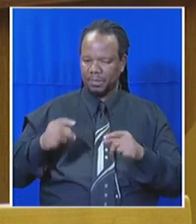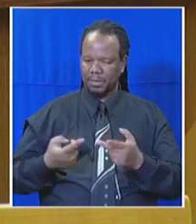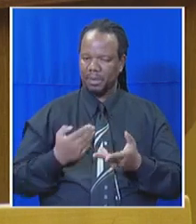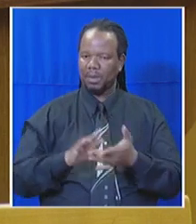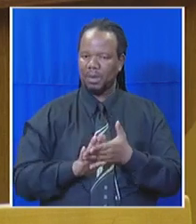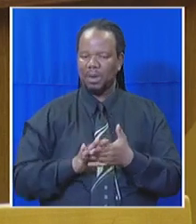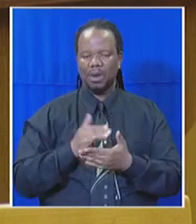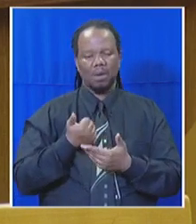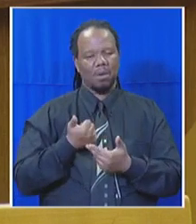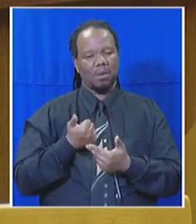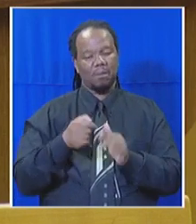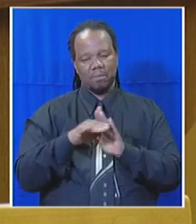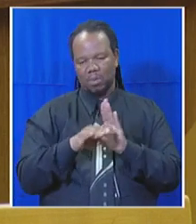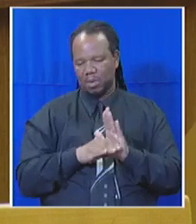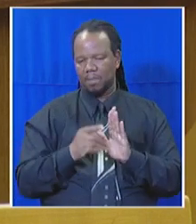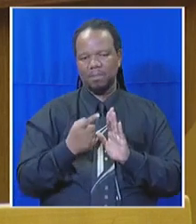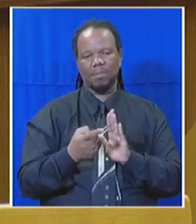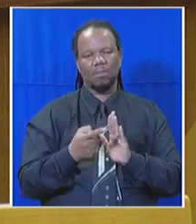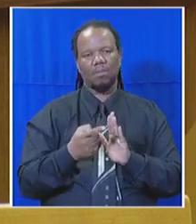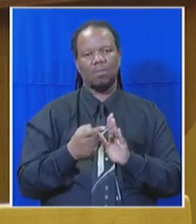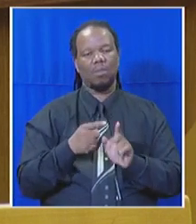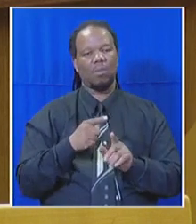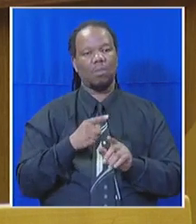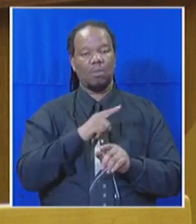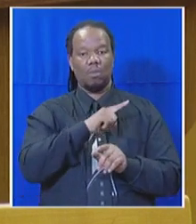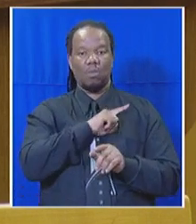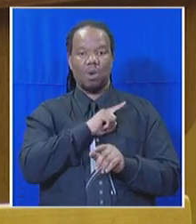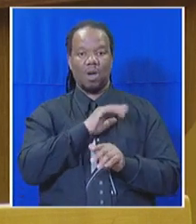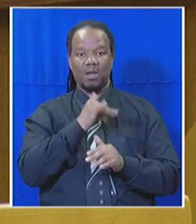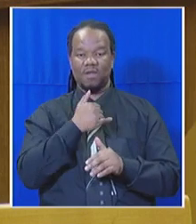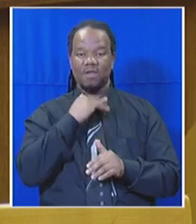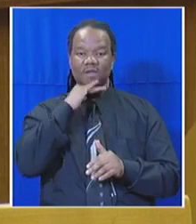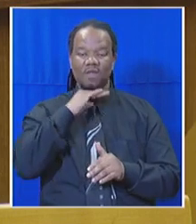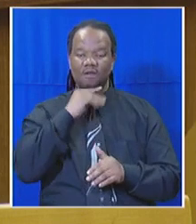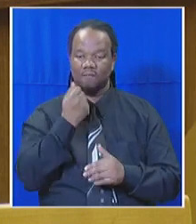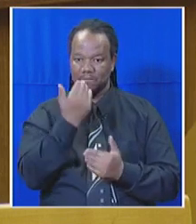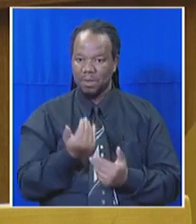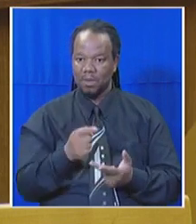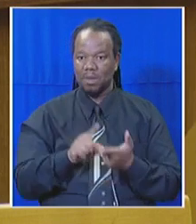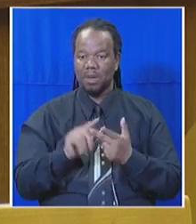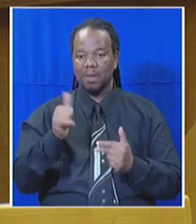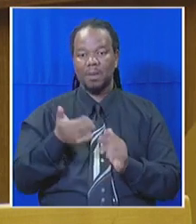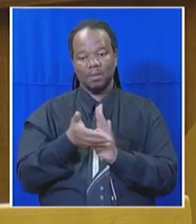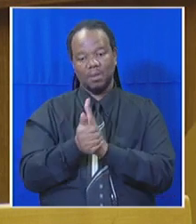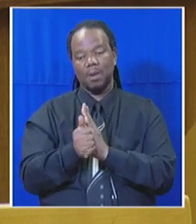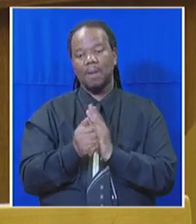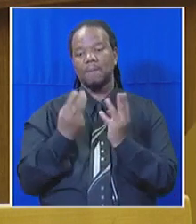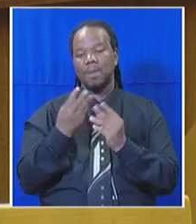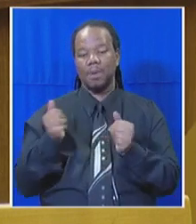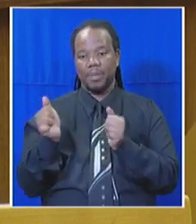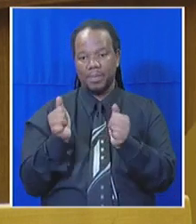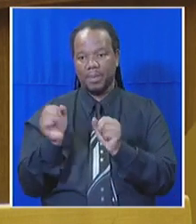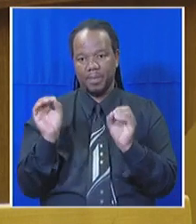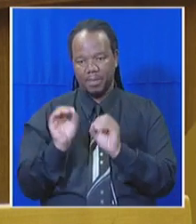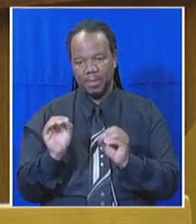service program as a result of insufficient financial and human resources. However, today we are happy to hear